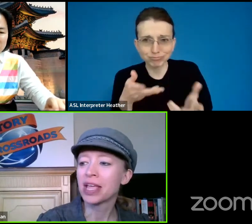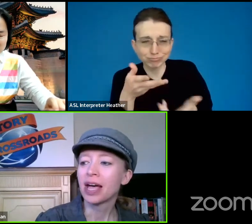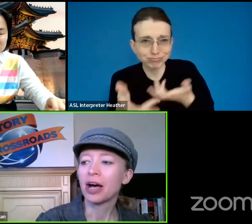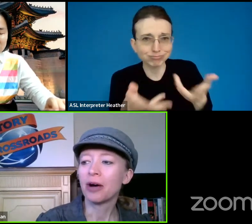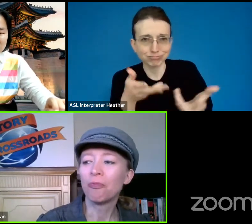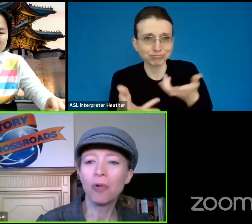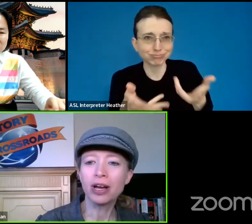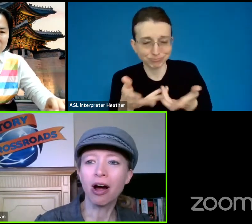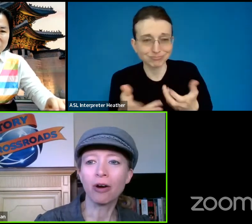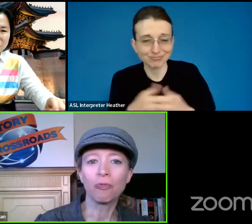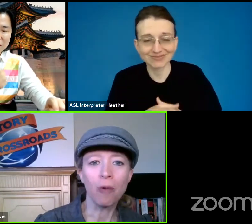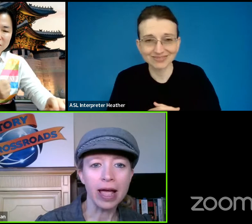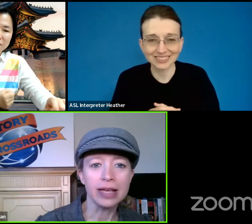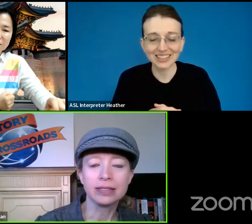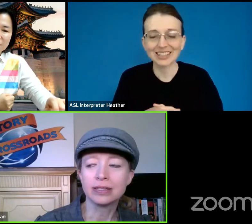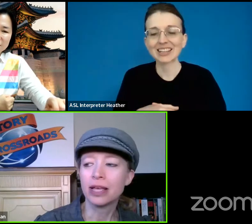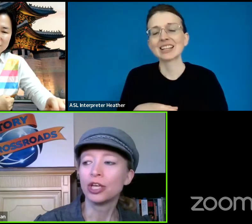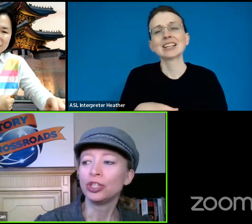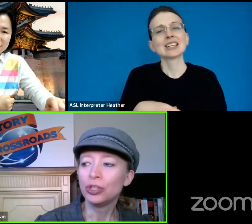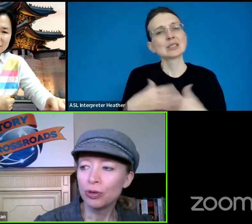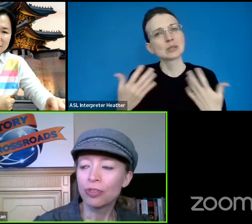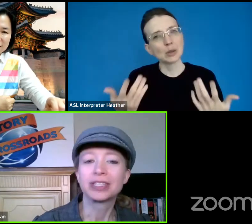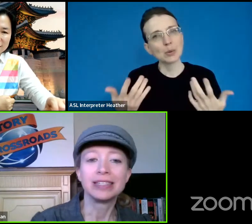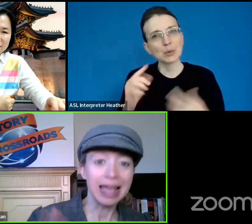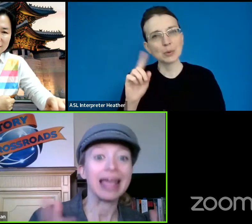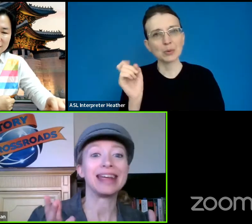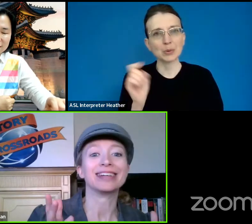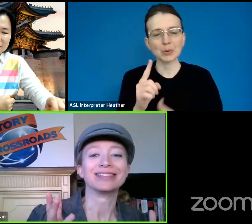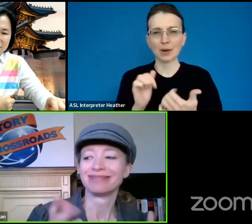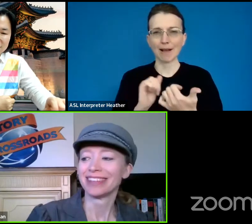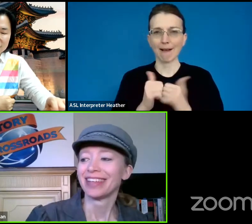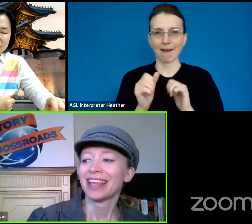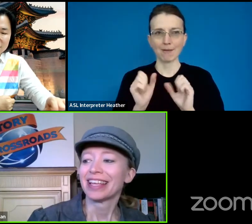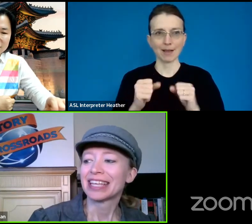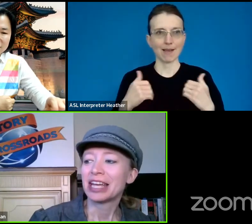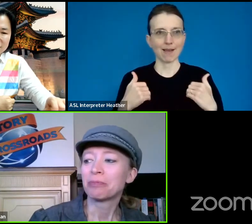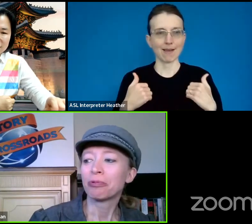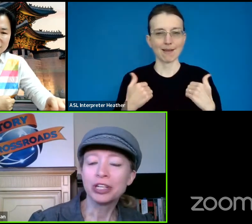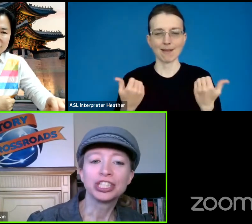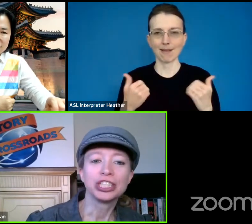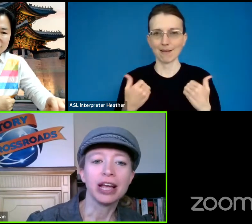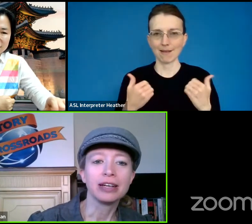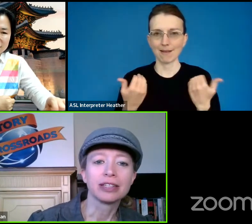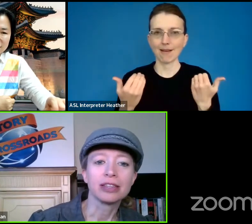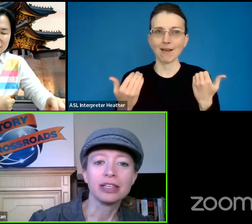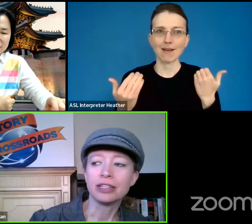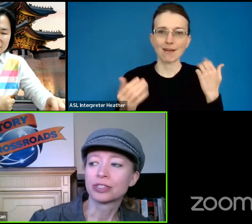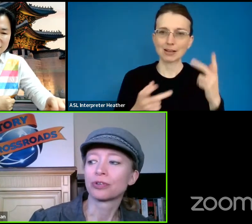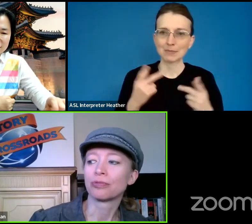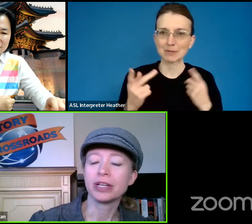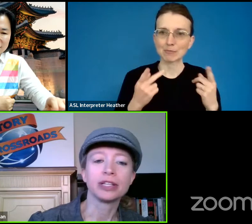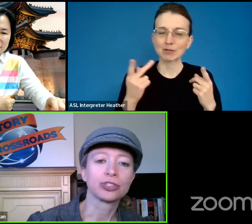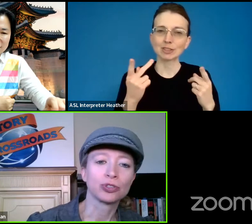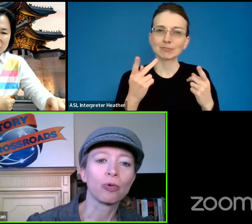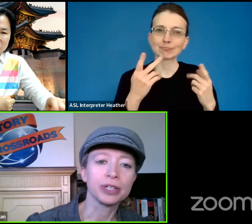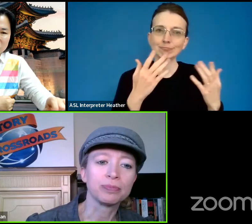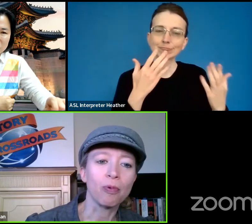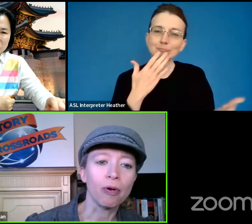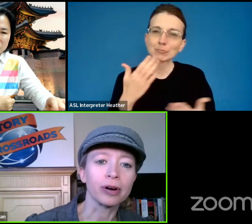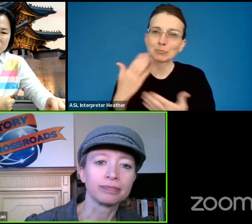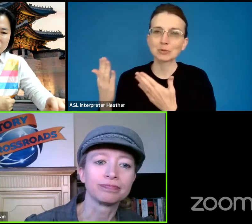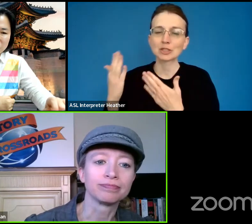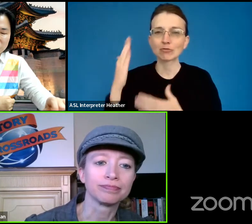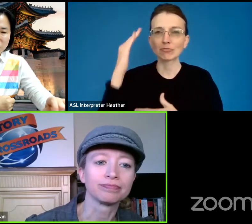is, what are ways youth today can appreciate these Korean